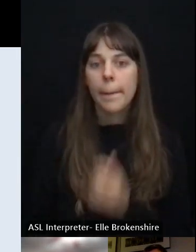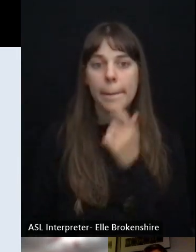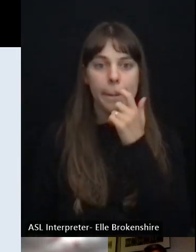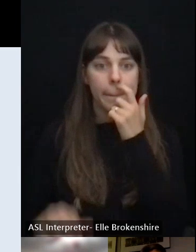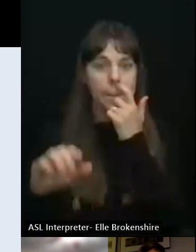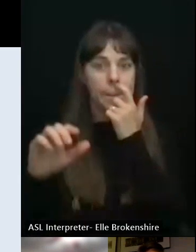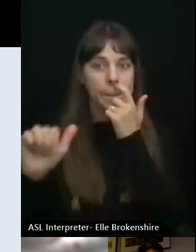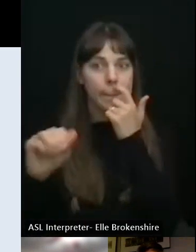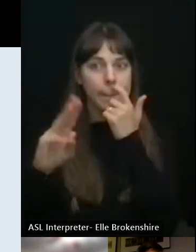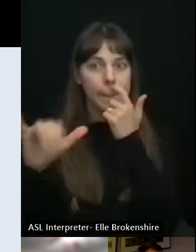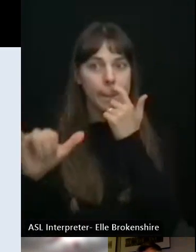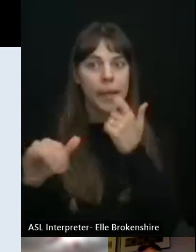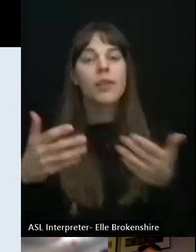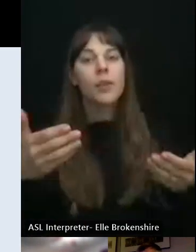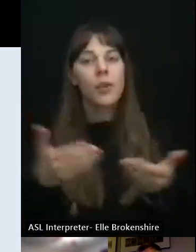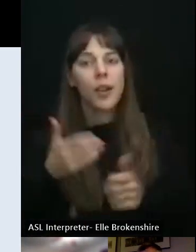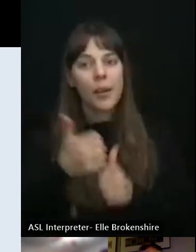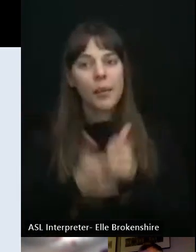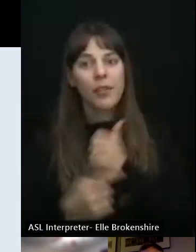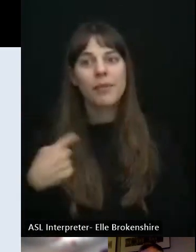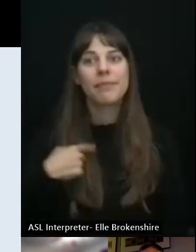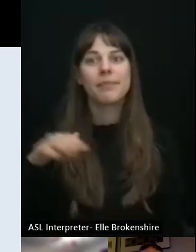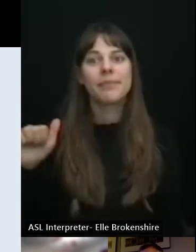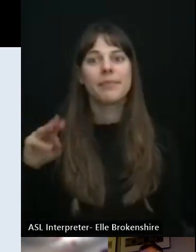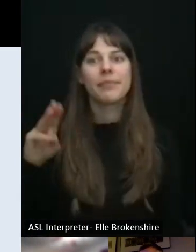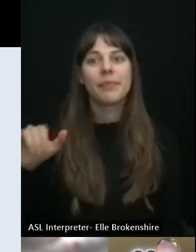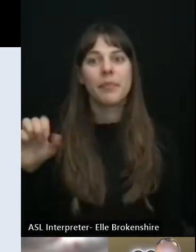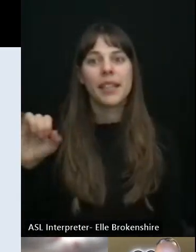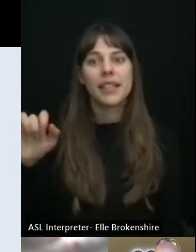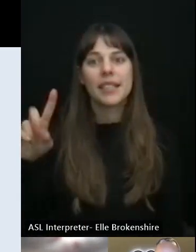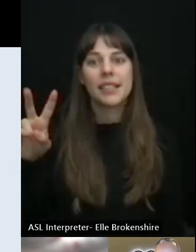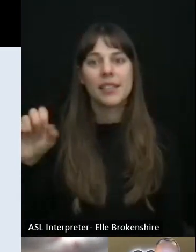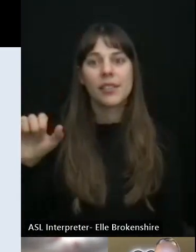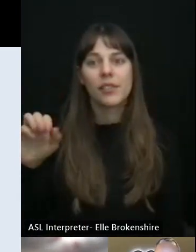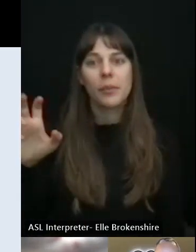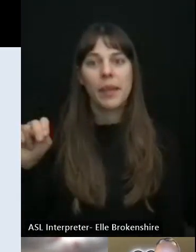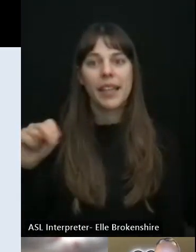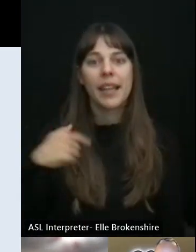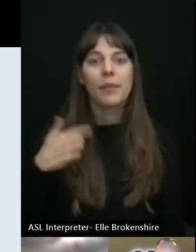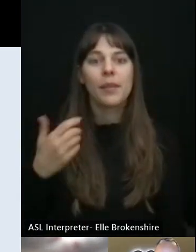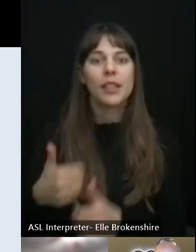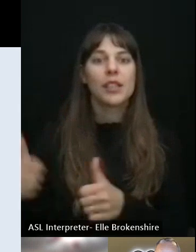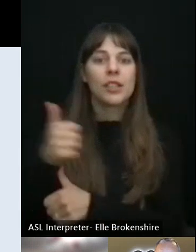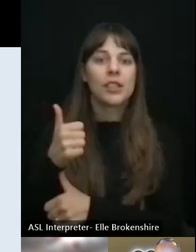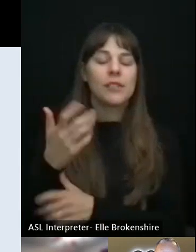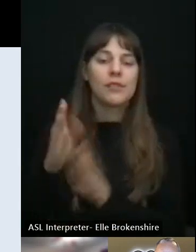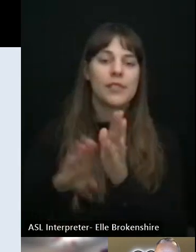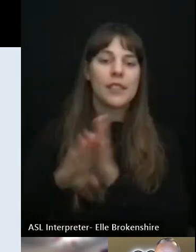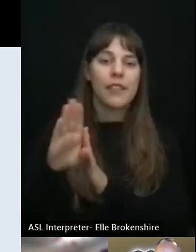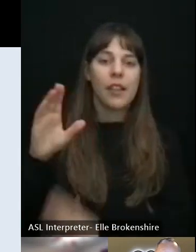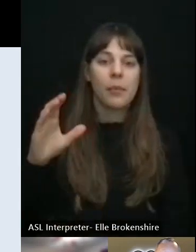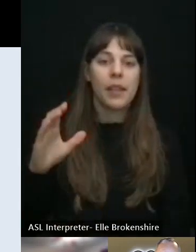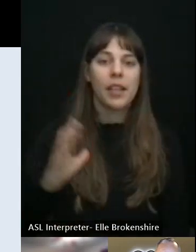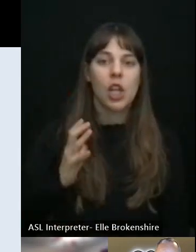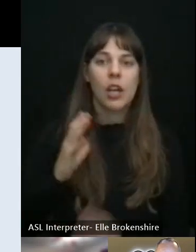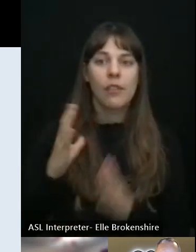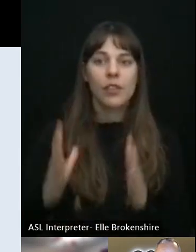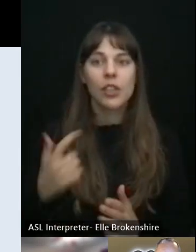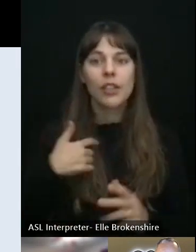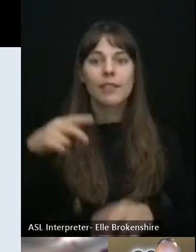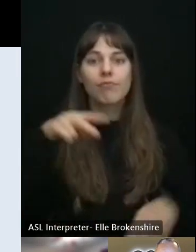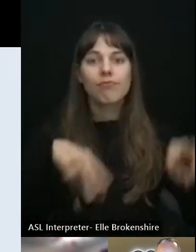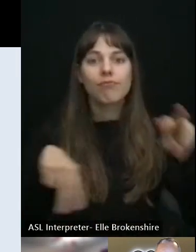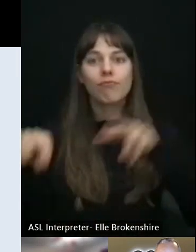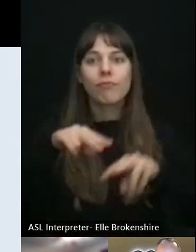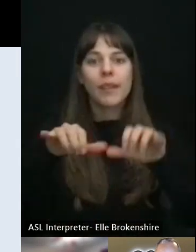Just a welcome from everyone. I'm Amy Silverman. I'm the Chief Development Officer, and I oversee engineering and scheduling, which you will hear from both of our